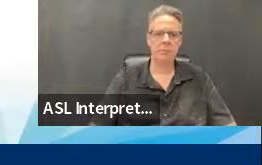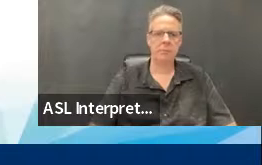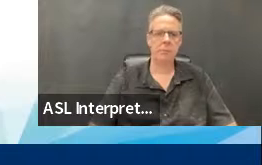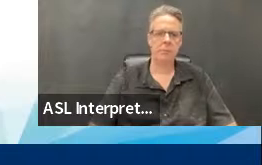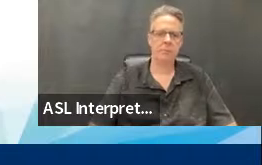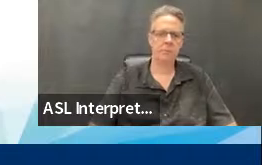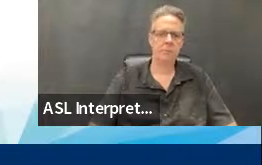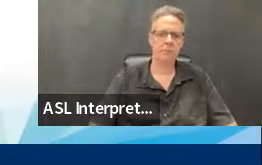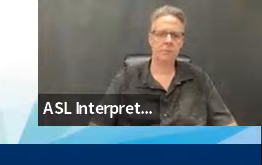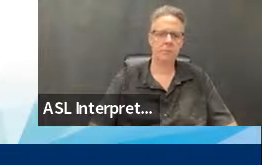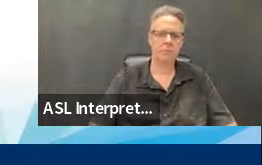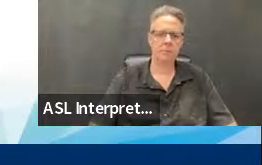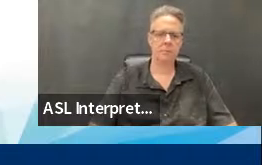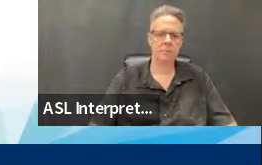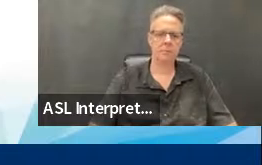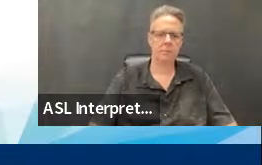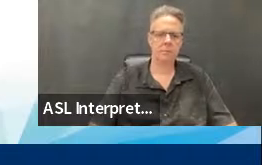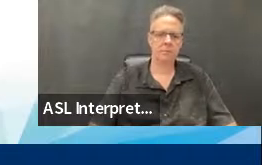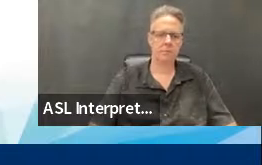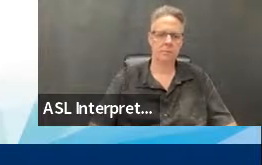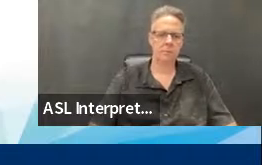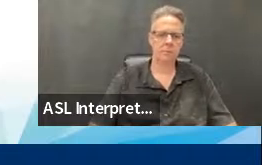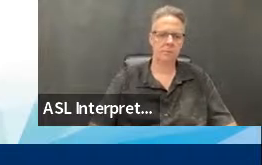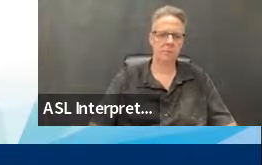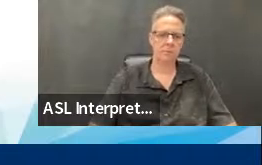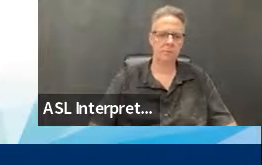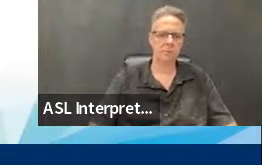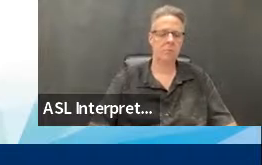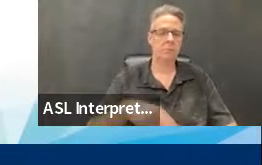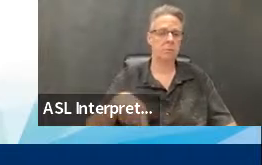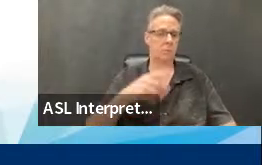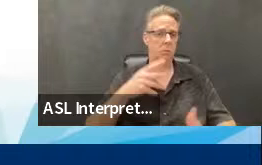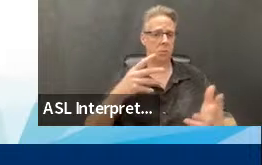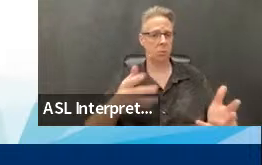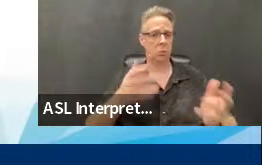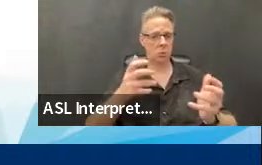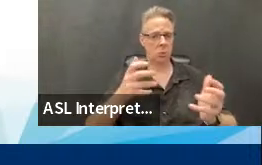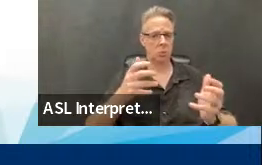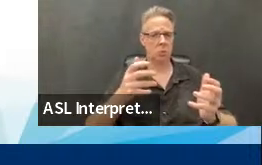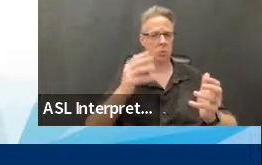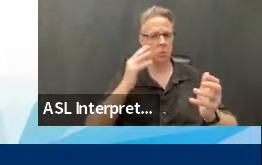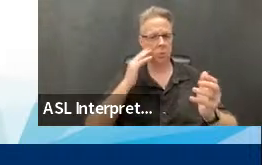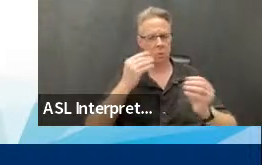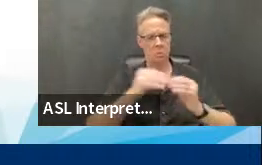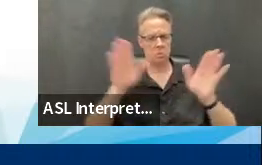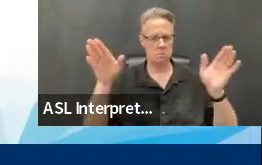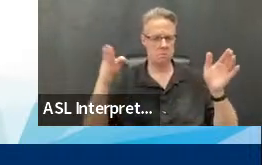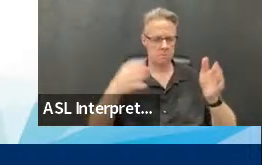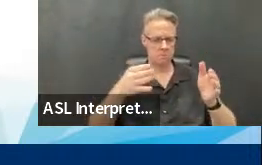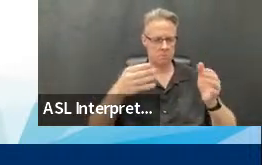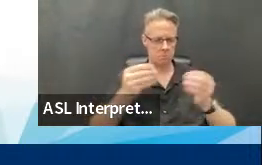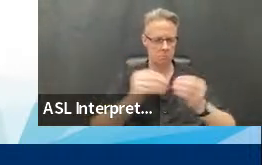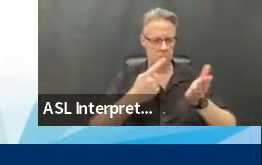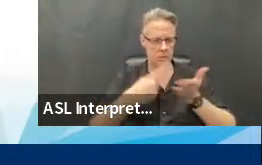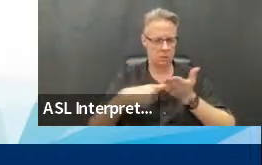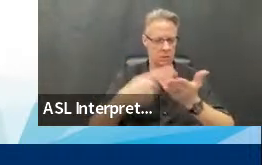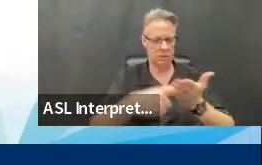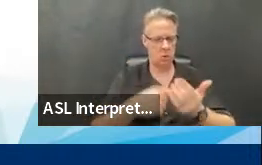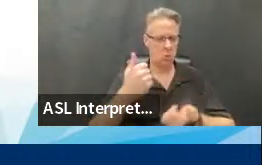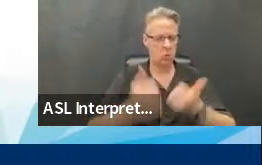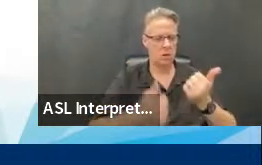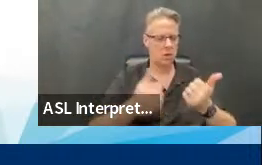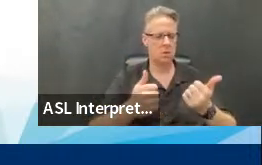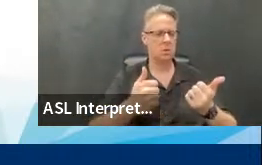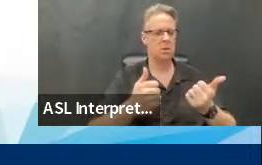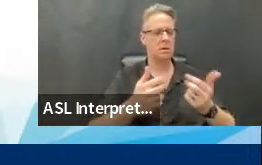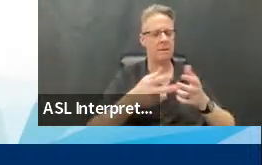So with that in mind, the desire is to start to sort of winnow the discussion about which of the elements of an